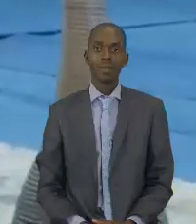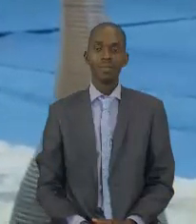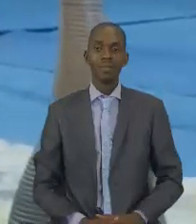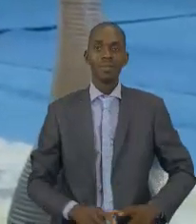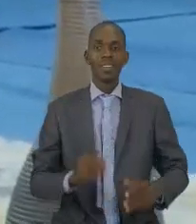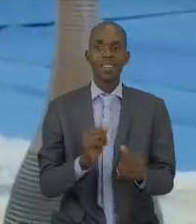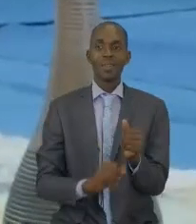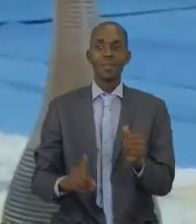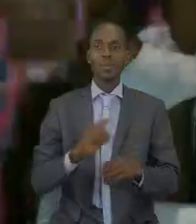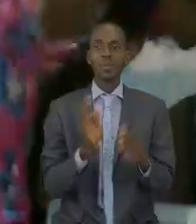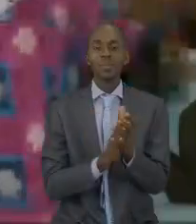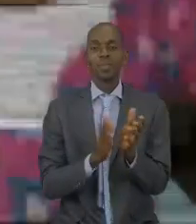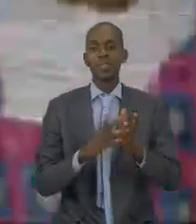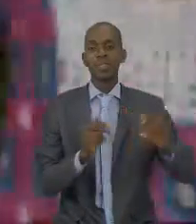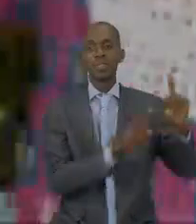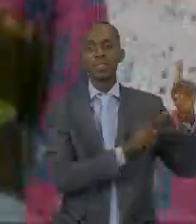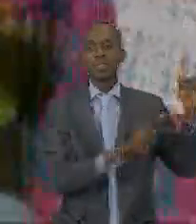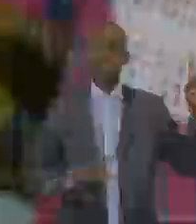Everybody praise the Lord.